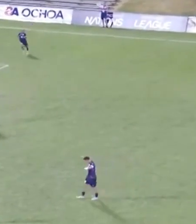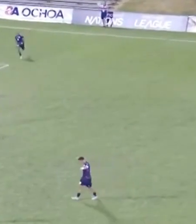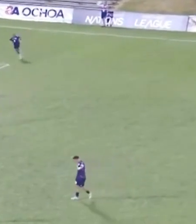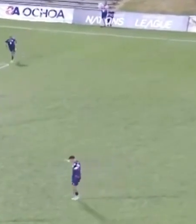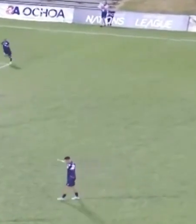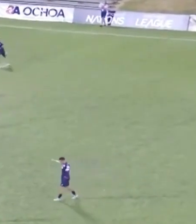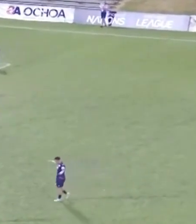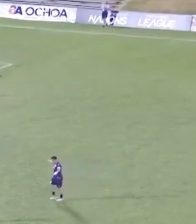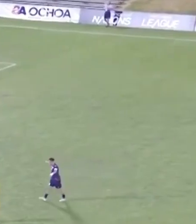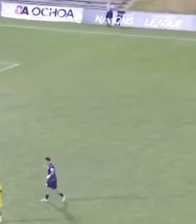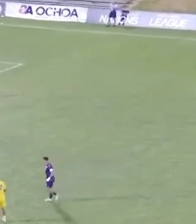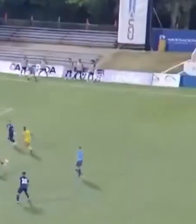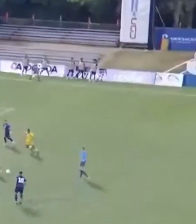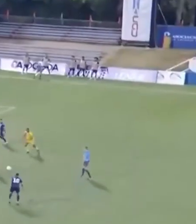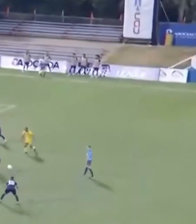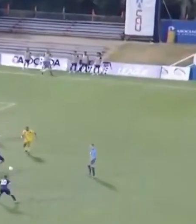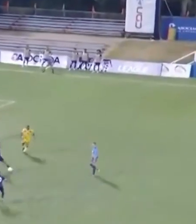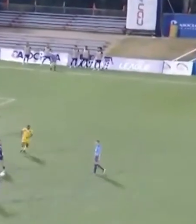header.